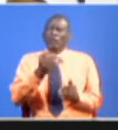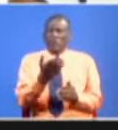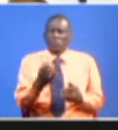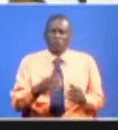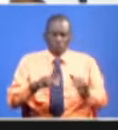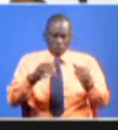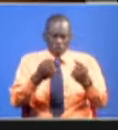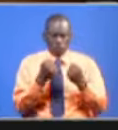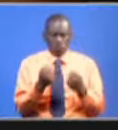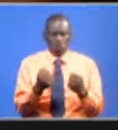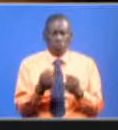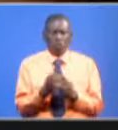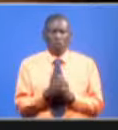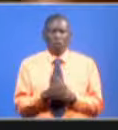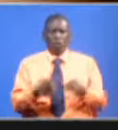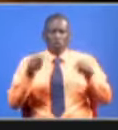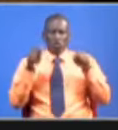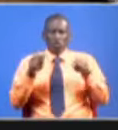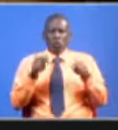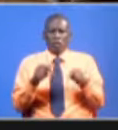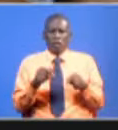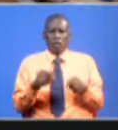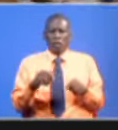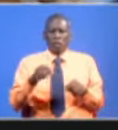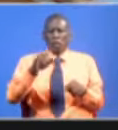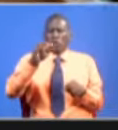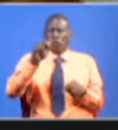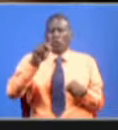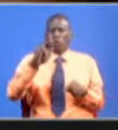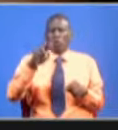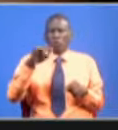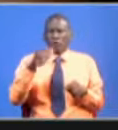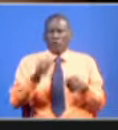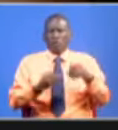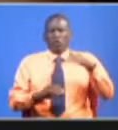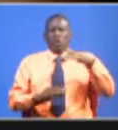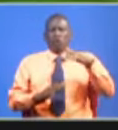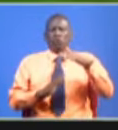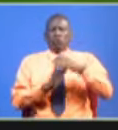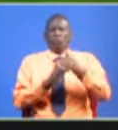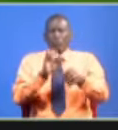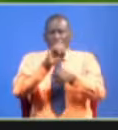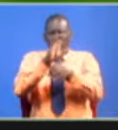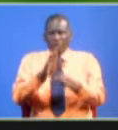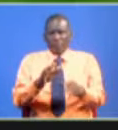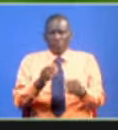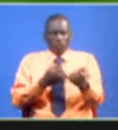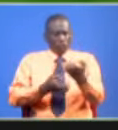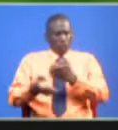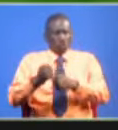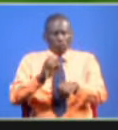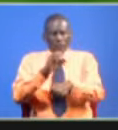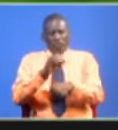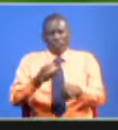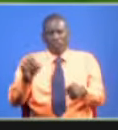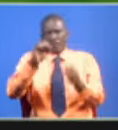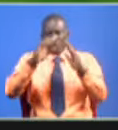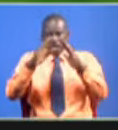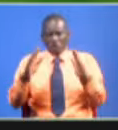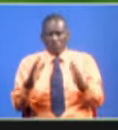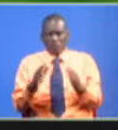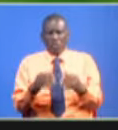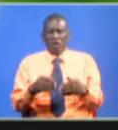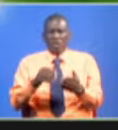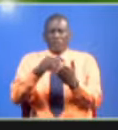and strong. Today, Moses Kuria, the Senior Advisor Council of Economic Advisors at State House, put out a tweet